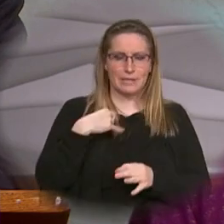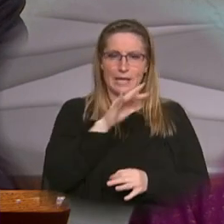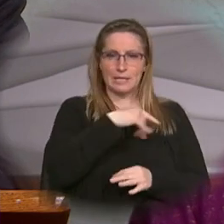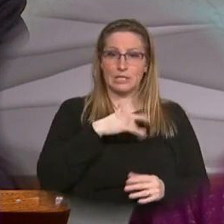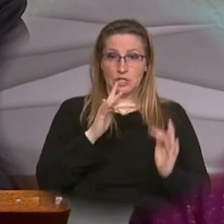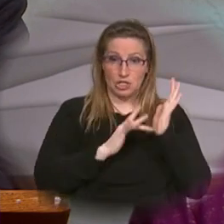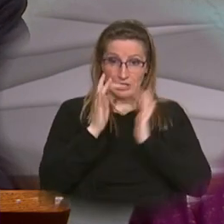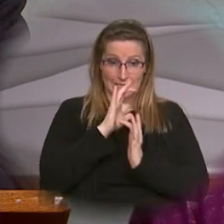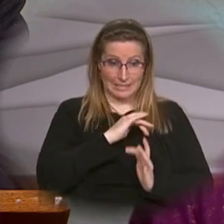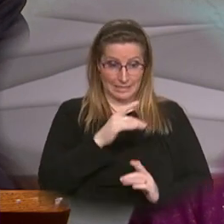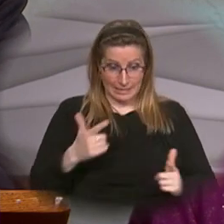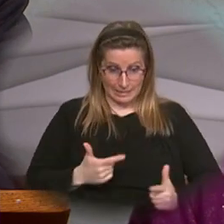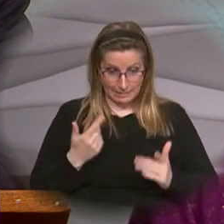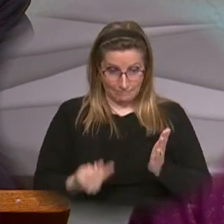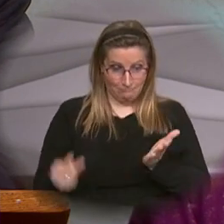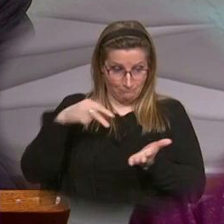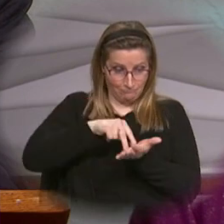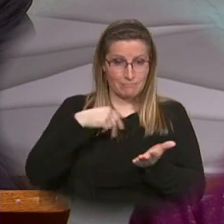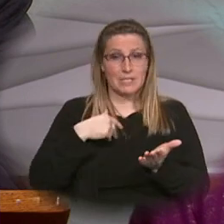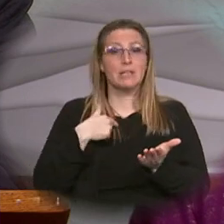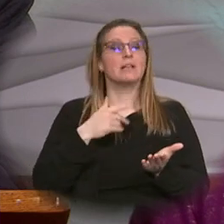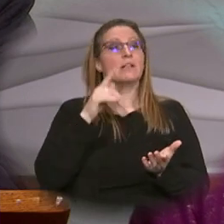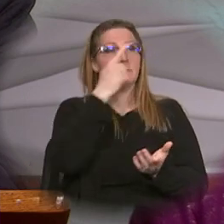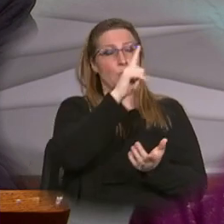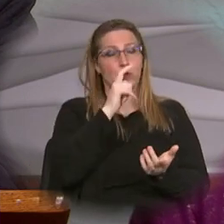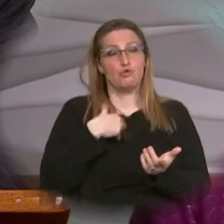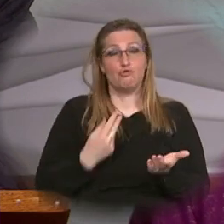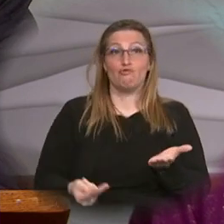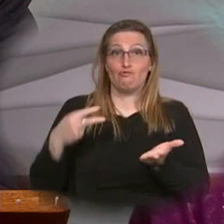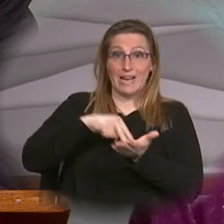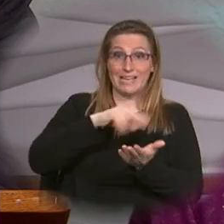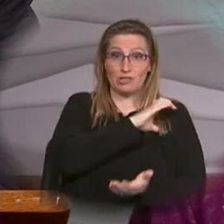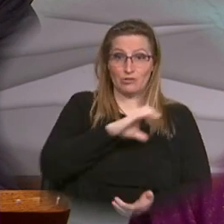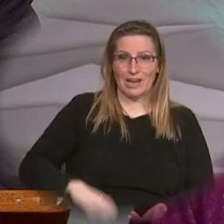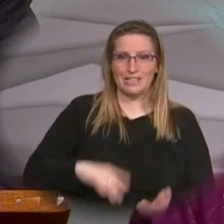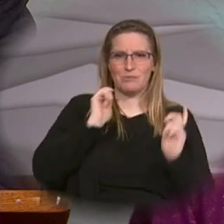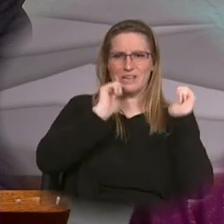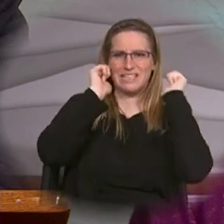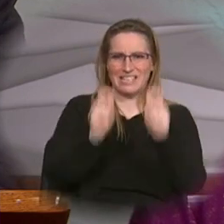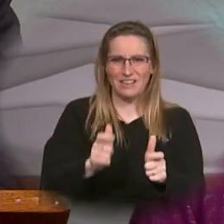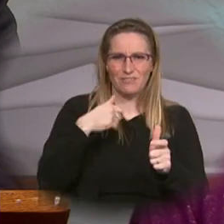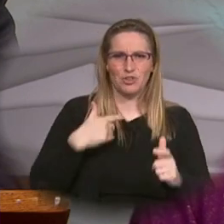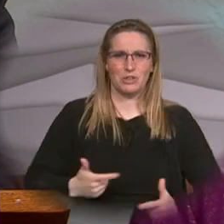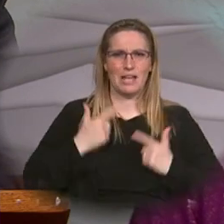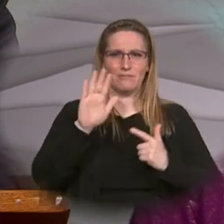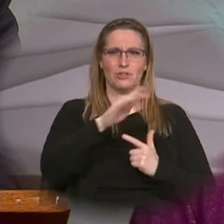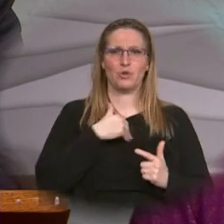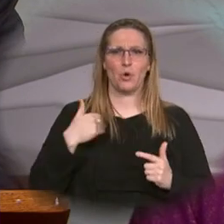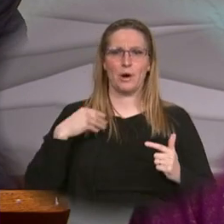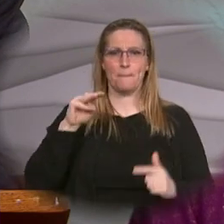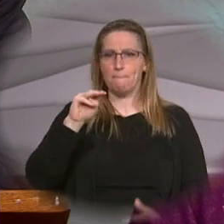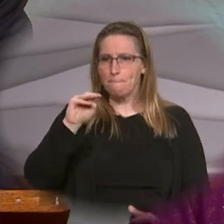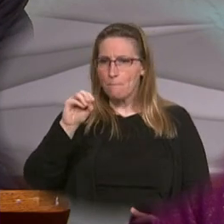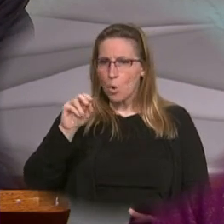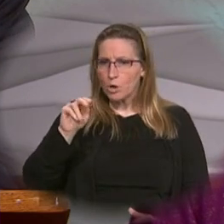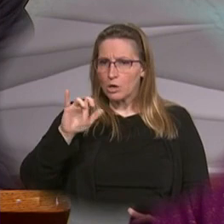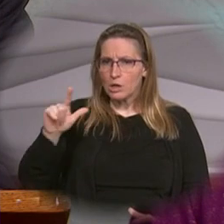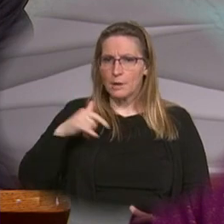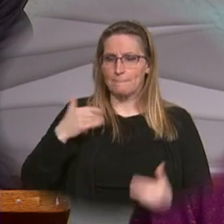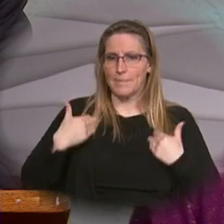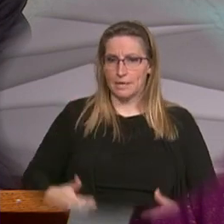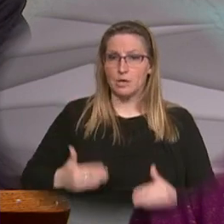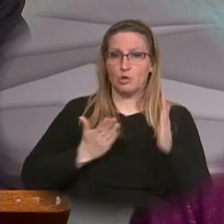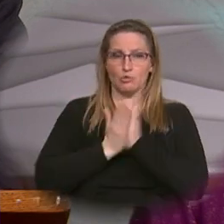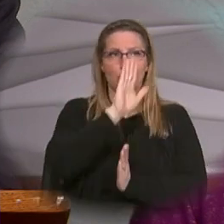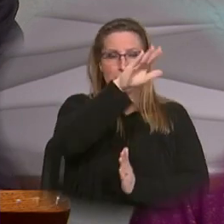dwells in you the one who raised Christ from the dead will give life to your mortal bodies also through